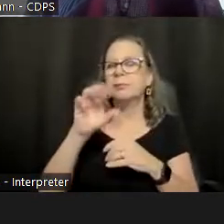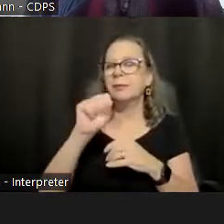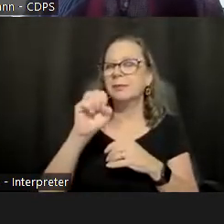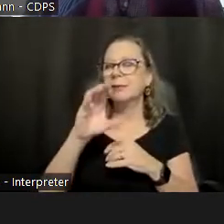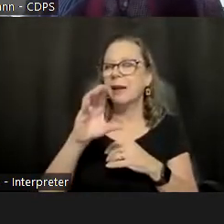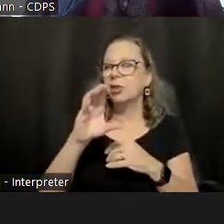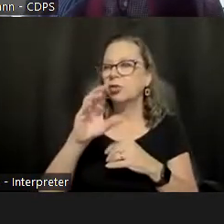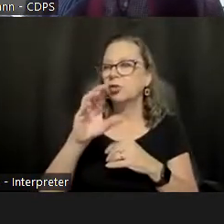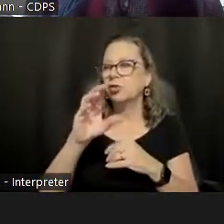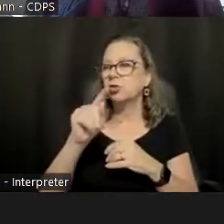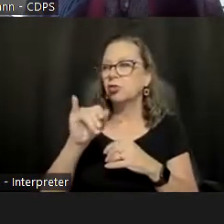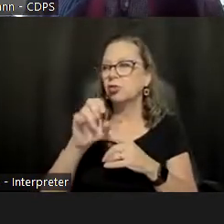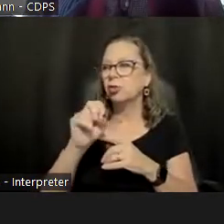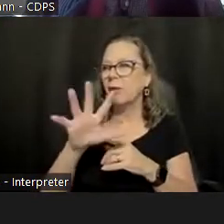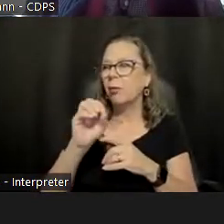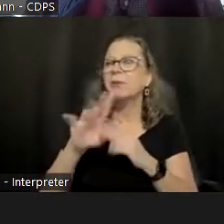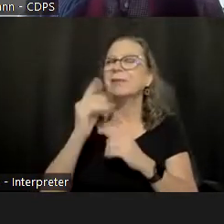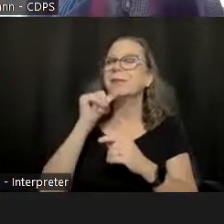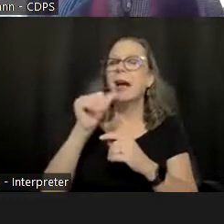section, here I go. It's a